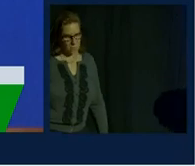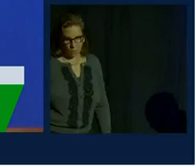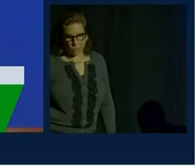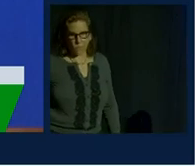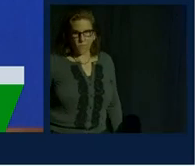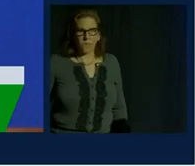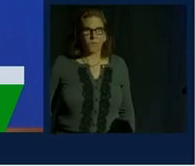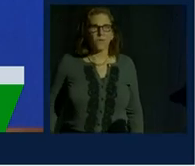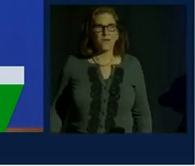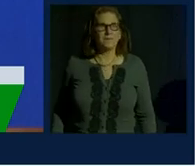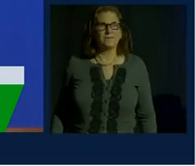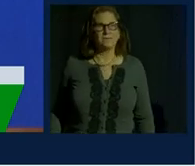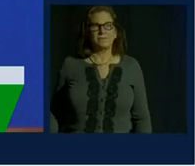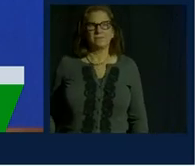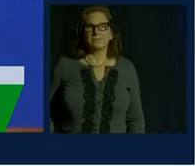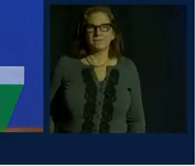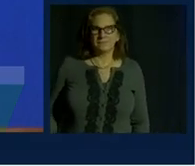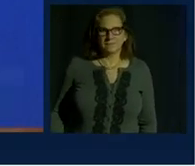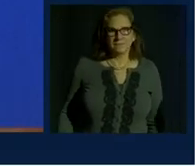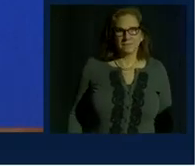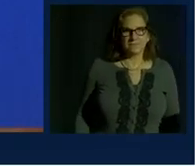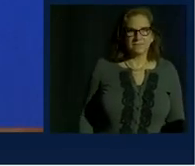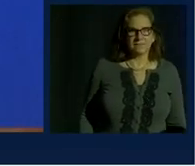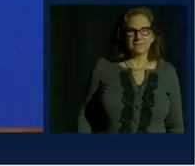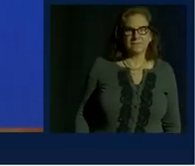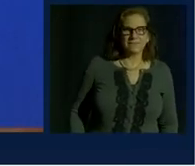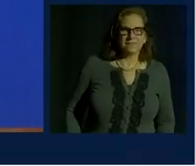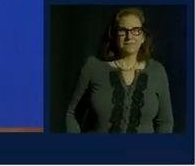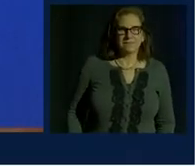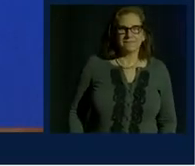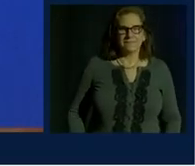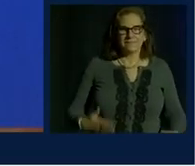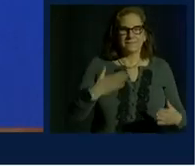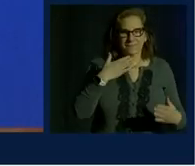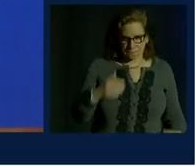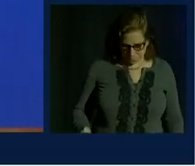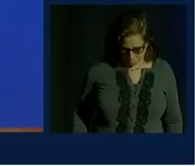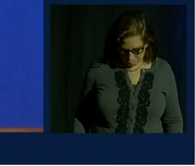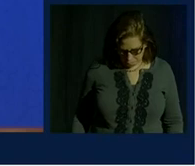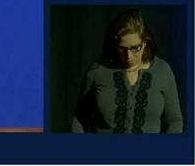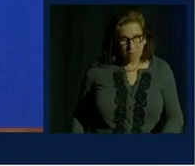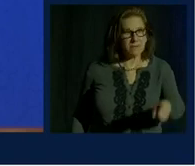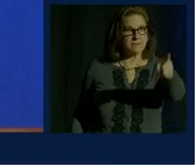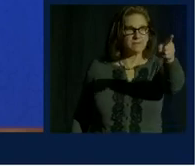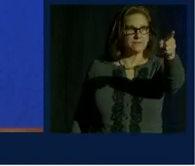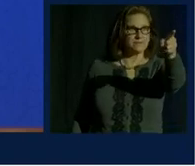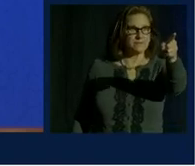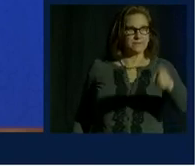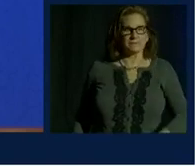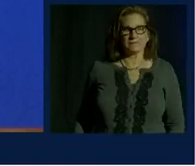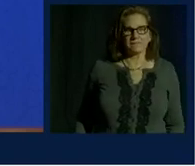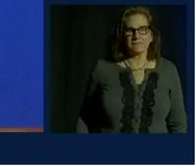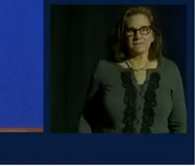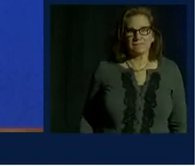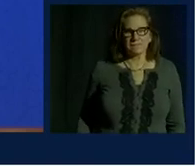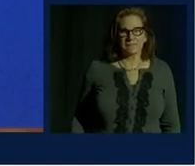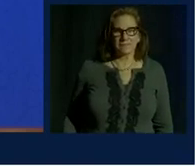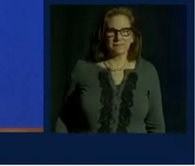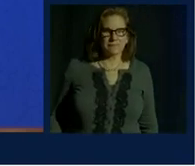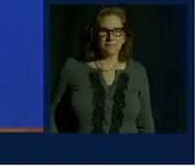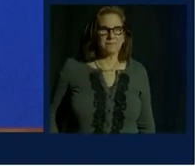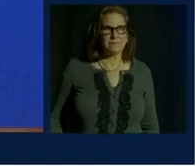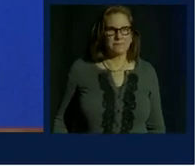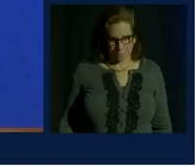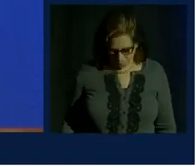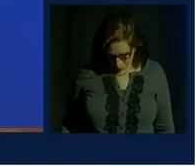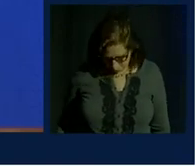support Near Delivery, WeWork, and our local businesses today. So at DemPed, and because of the mayor's leadership,